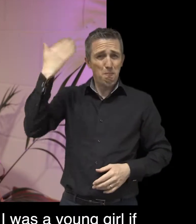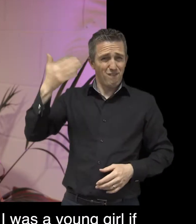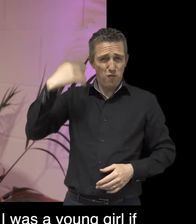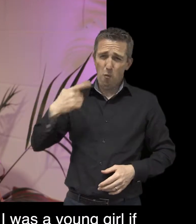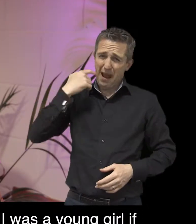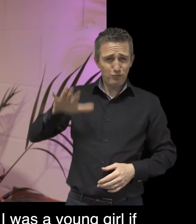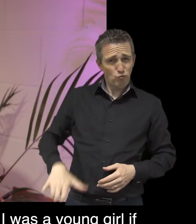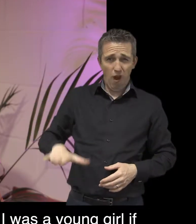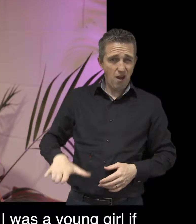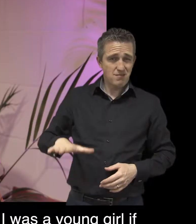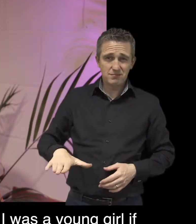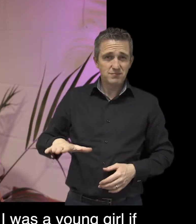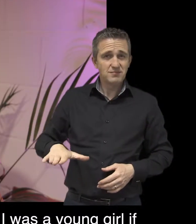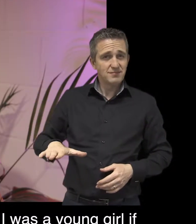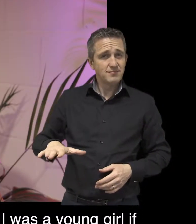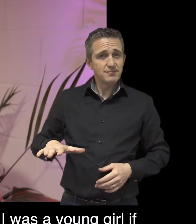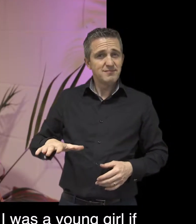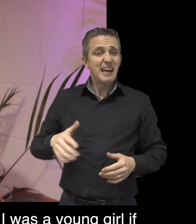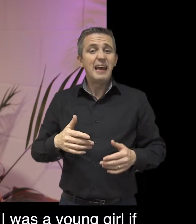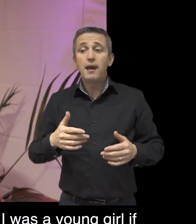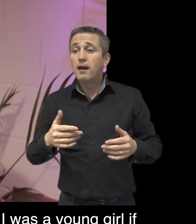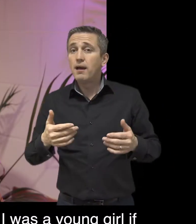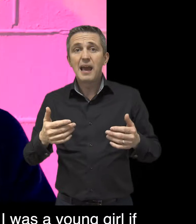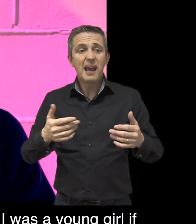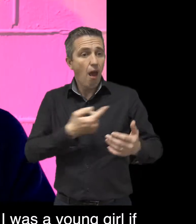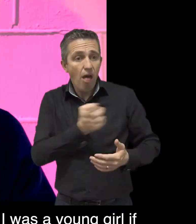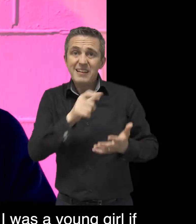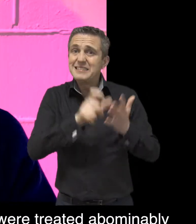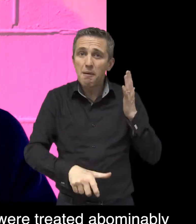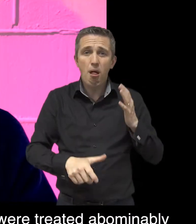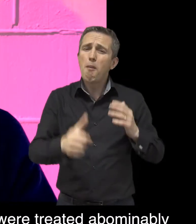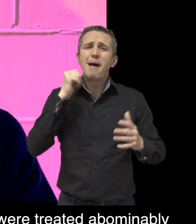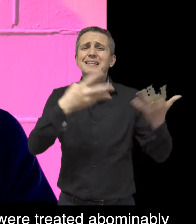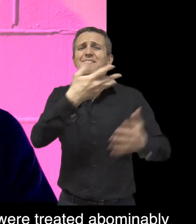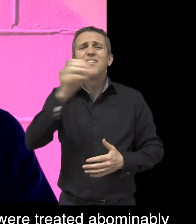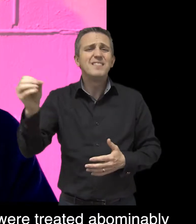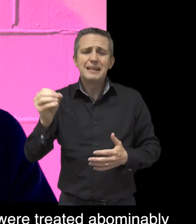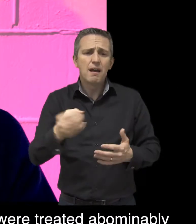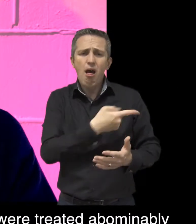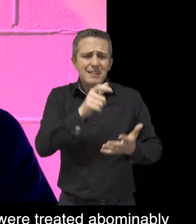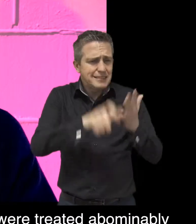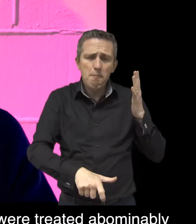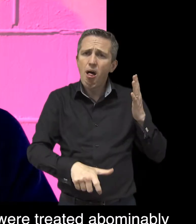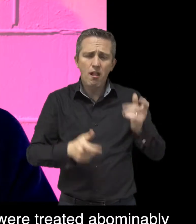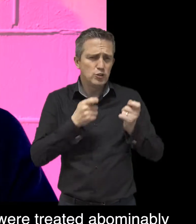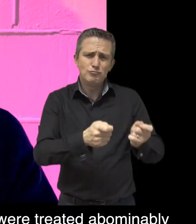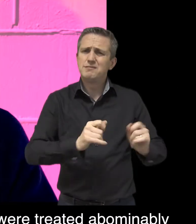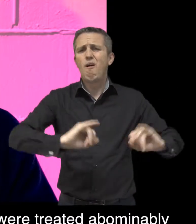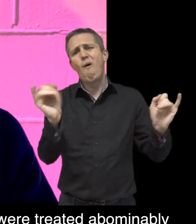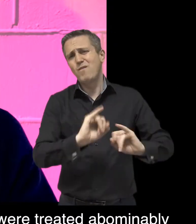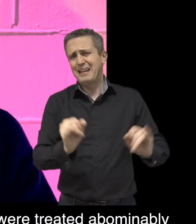young girl, if you were disabled, I'm talking about the 50s, there was no PC correctness, you were treated